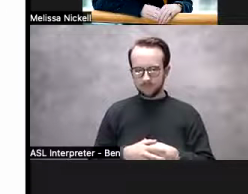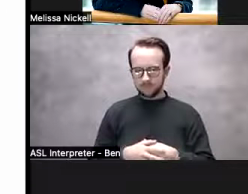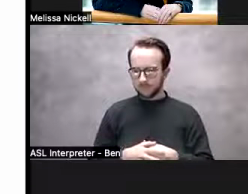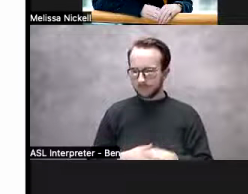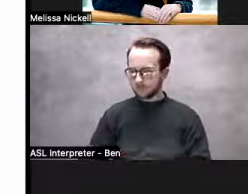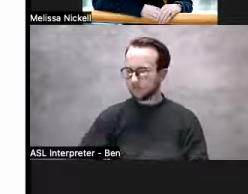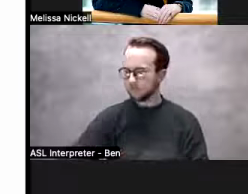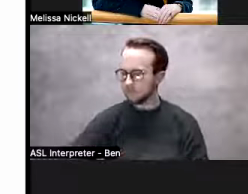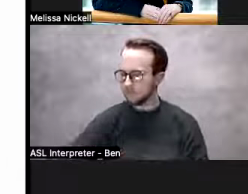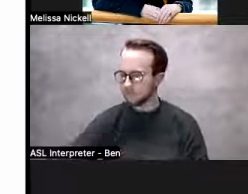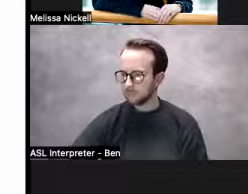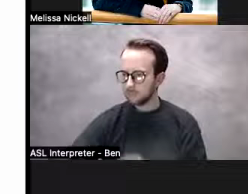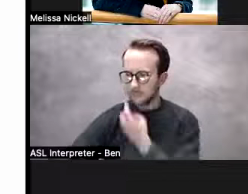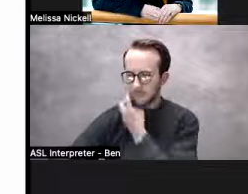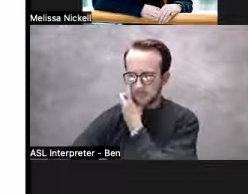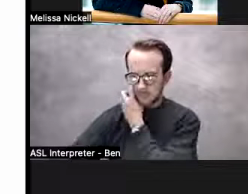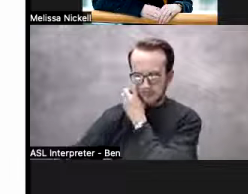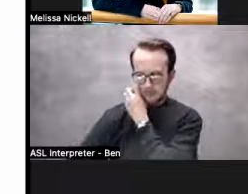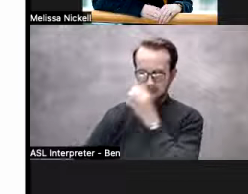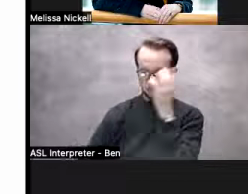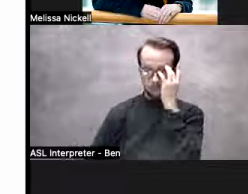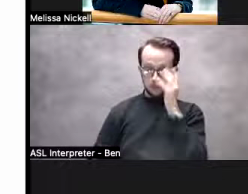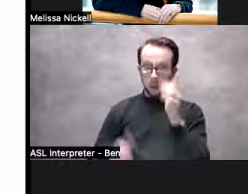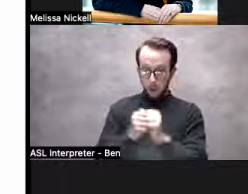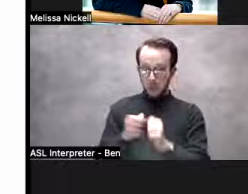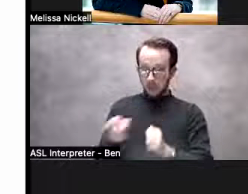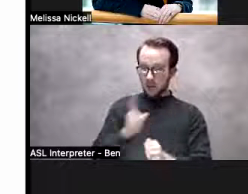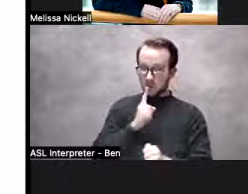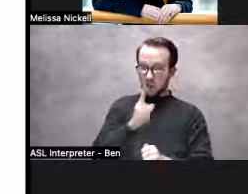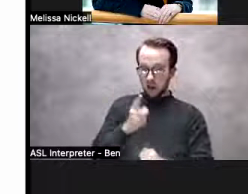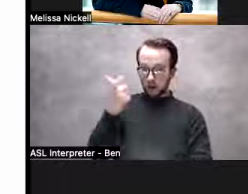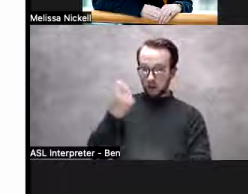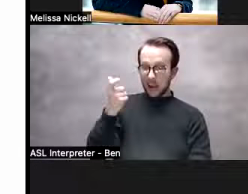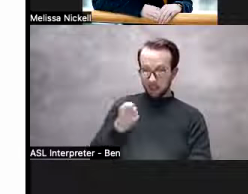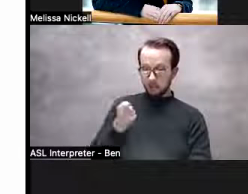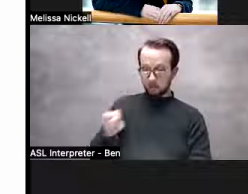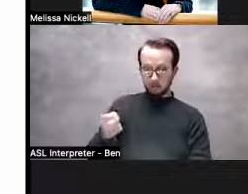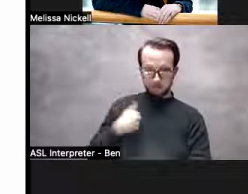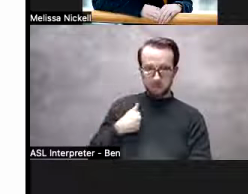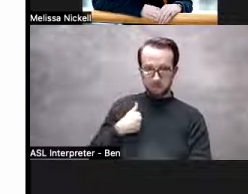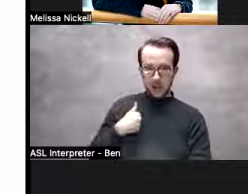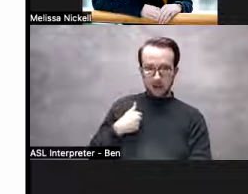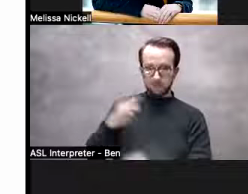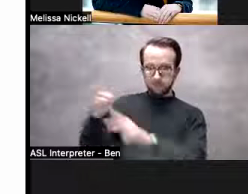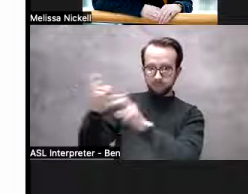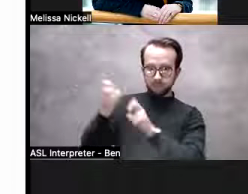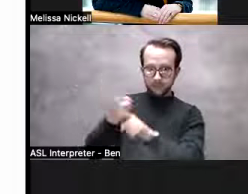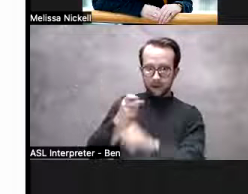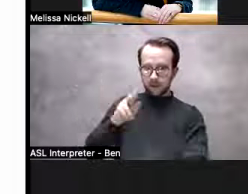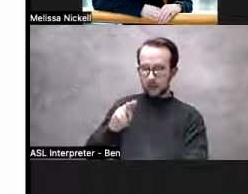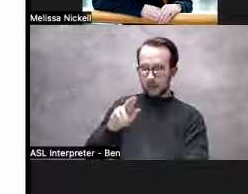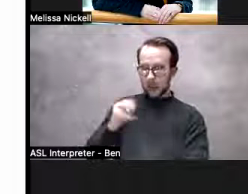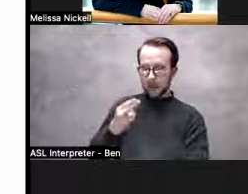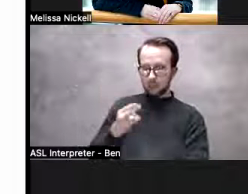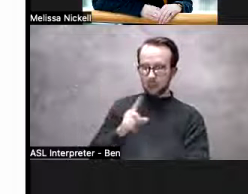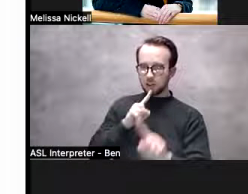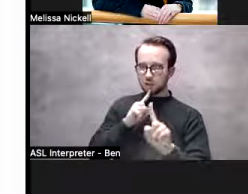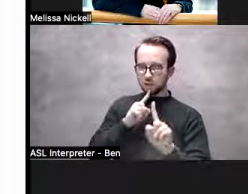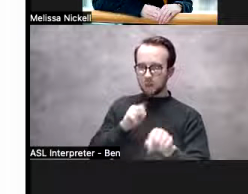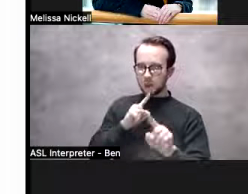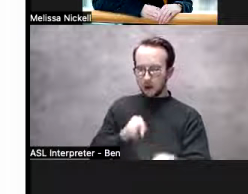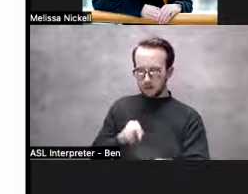different types of funding mechanisms with some actual grants. And these were just grants that I pulled off of the NIH Reporter, which gives